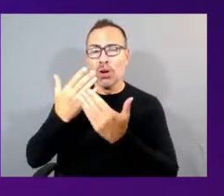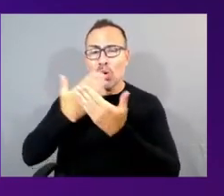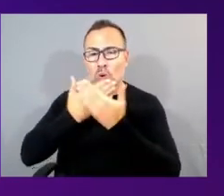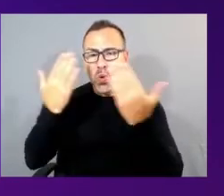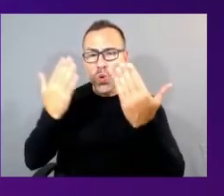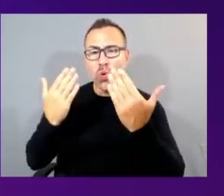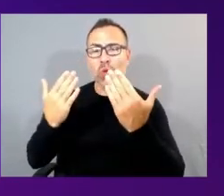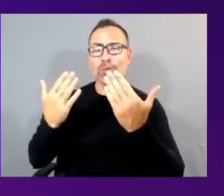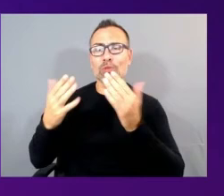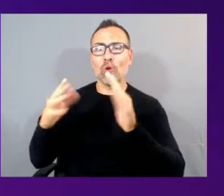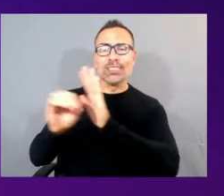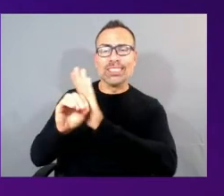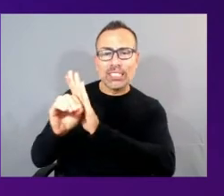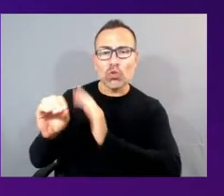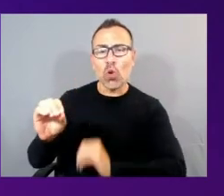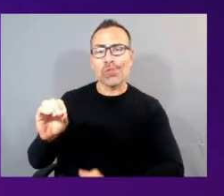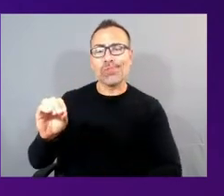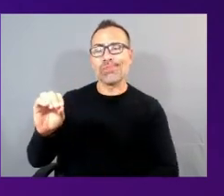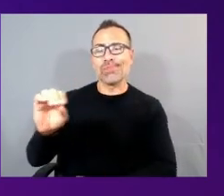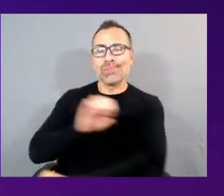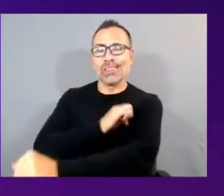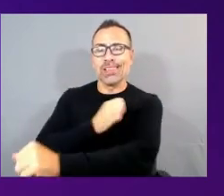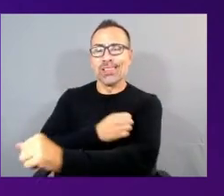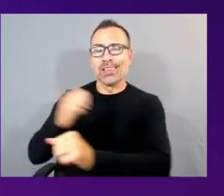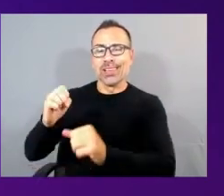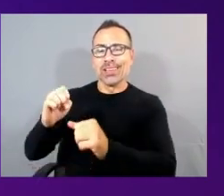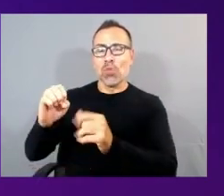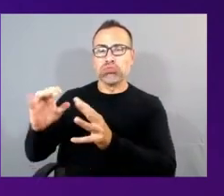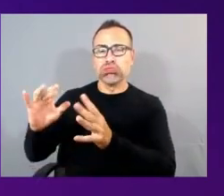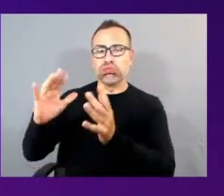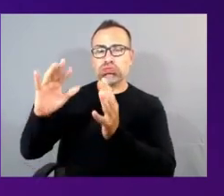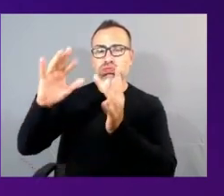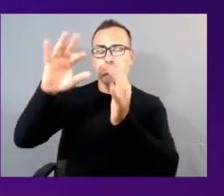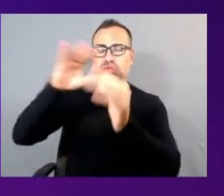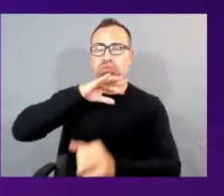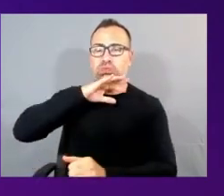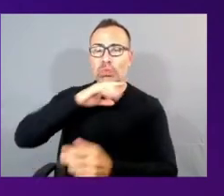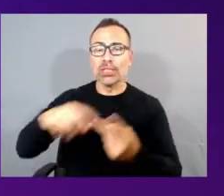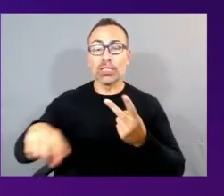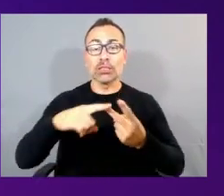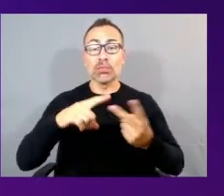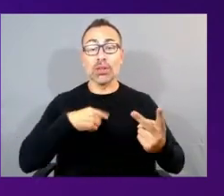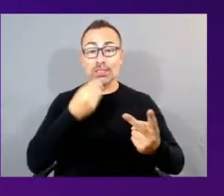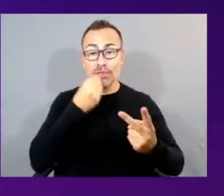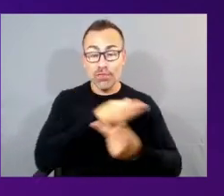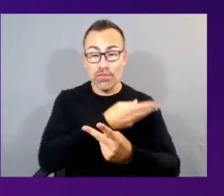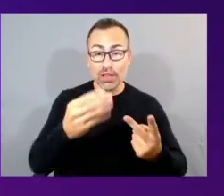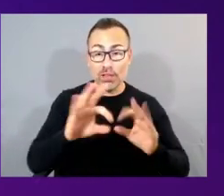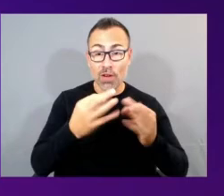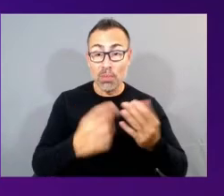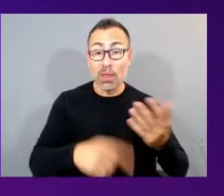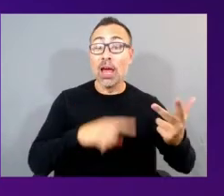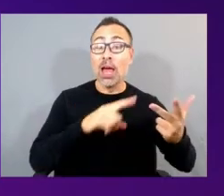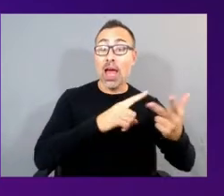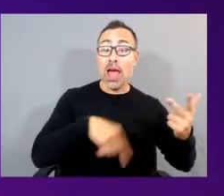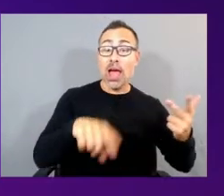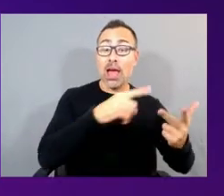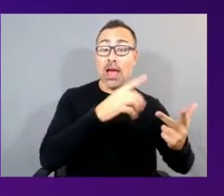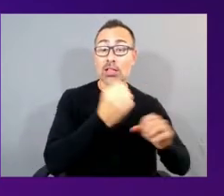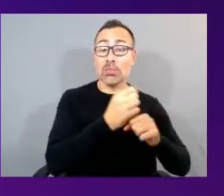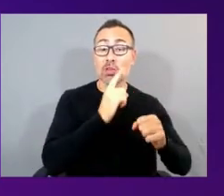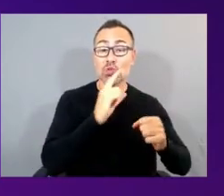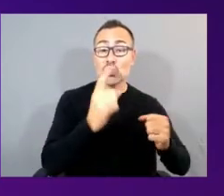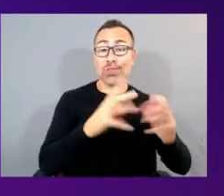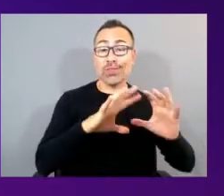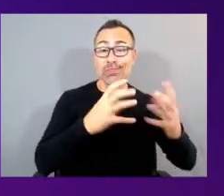Yara's vision is truly ambitious and admirable. A lot of organizations are striving to reduce waste